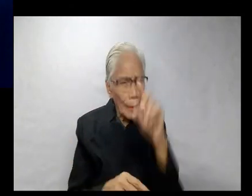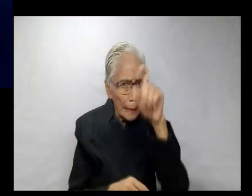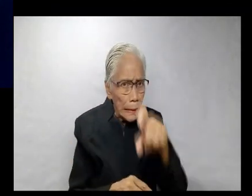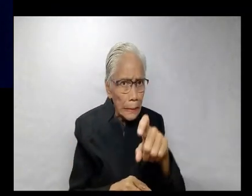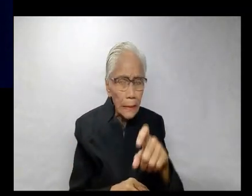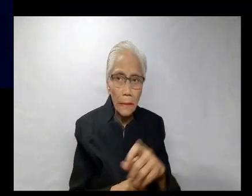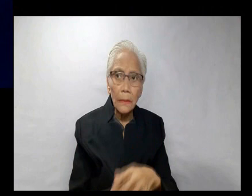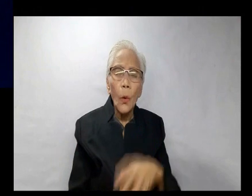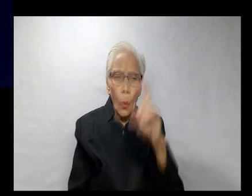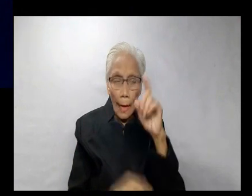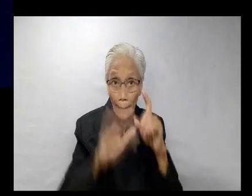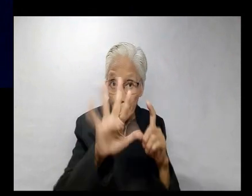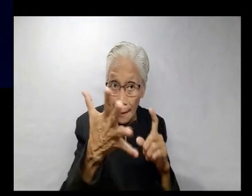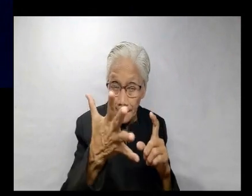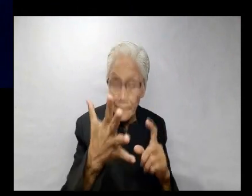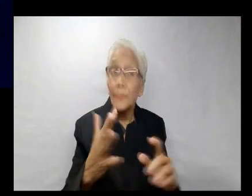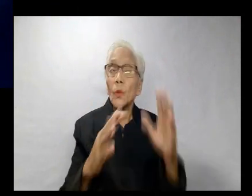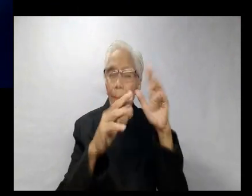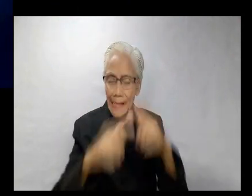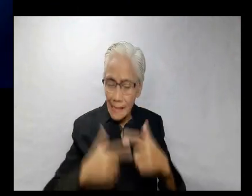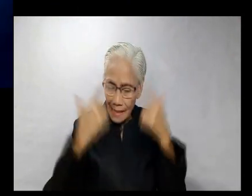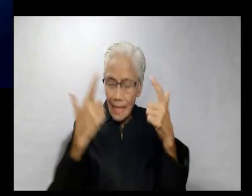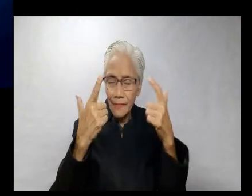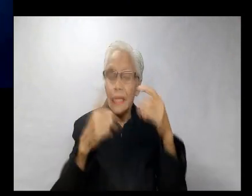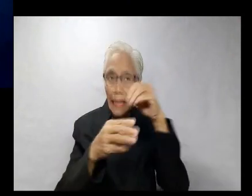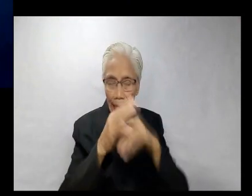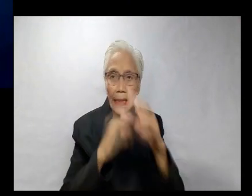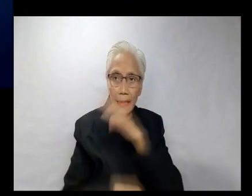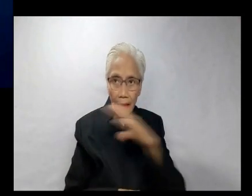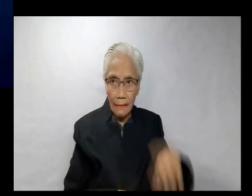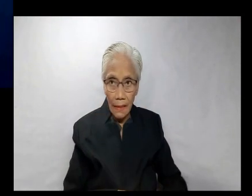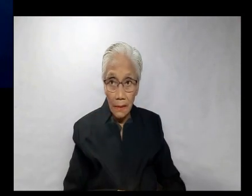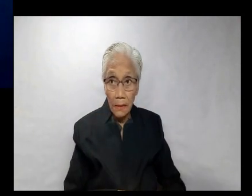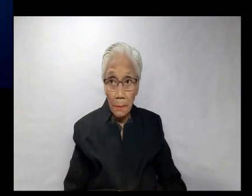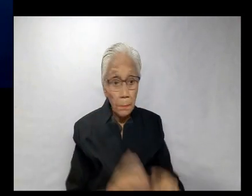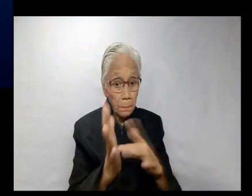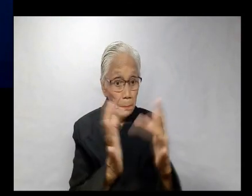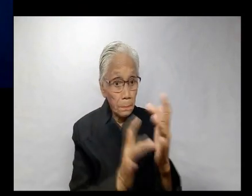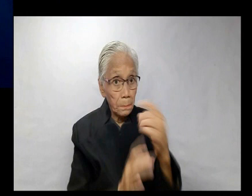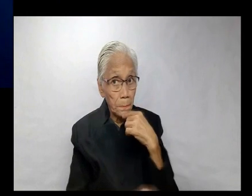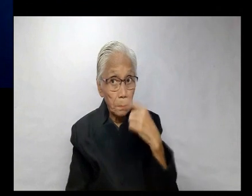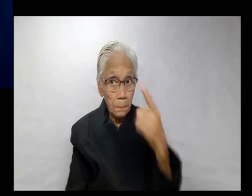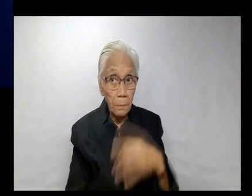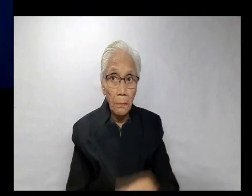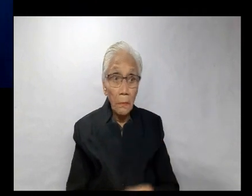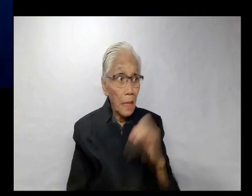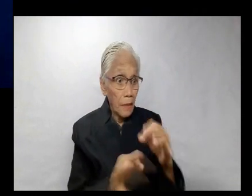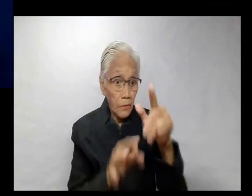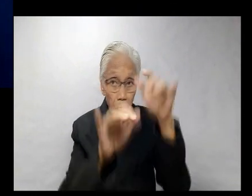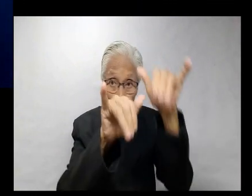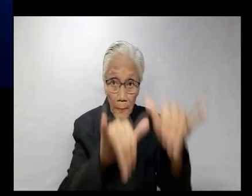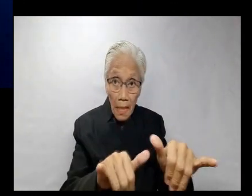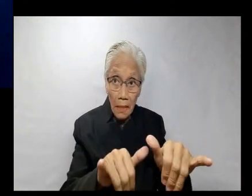is this: we must abide in Christ. Jesus says in the Gospel of John, If you